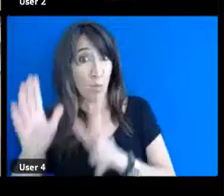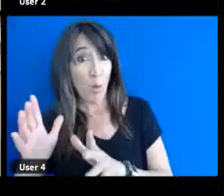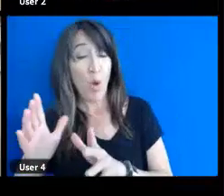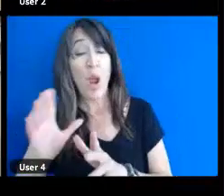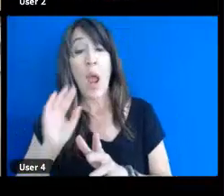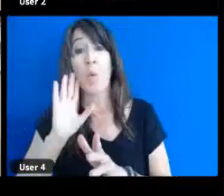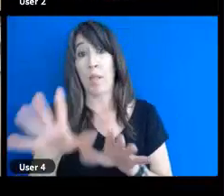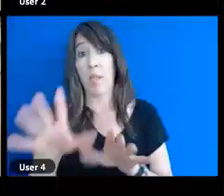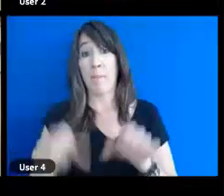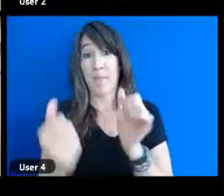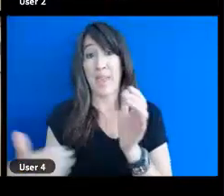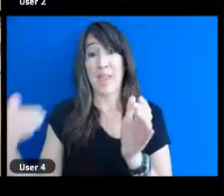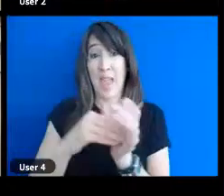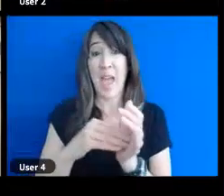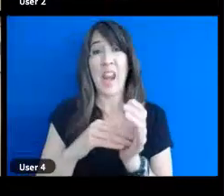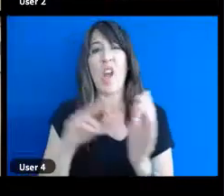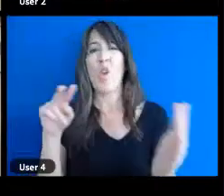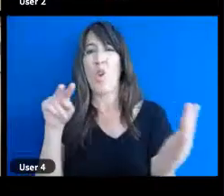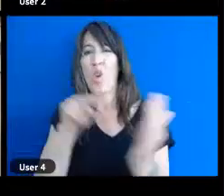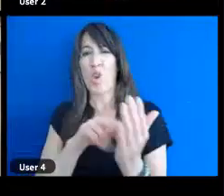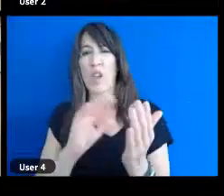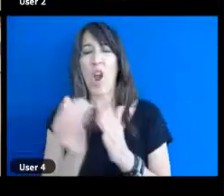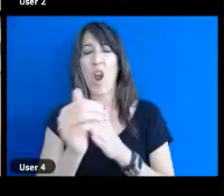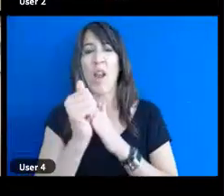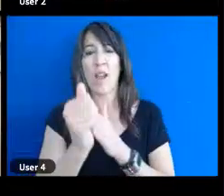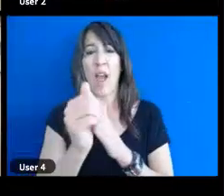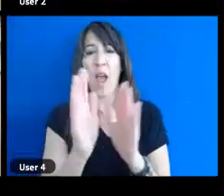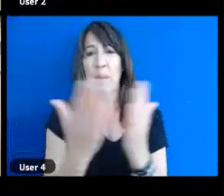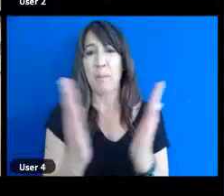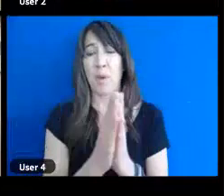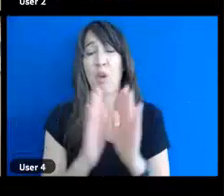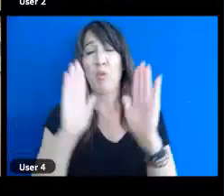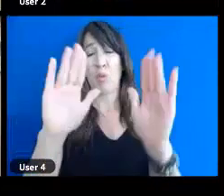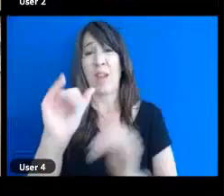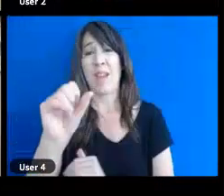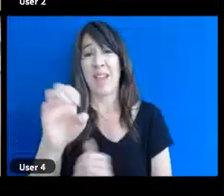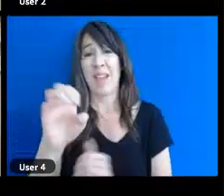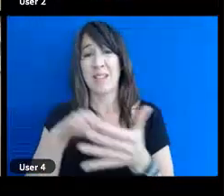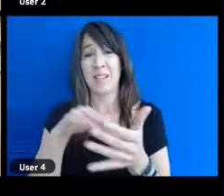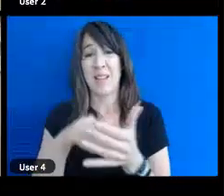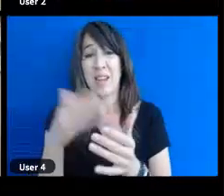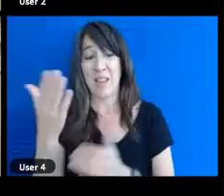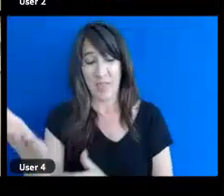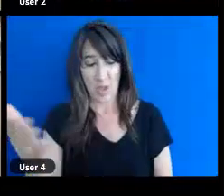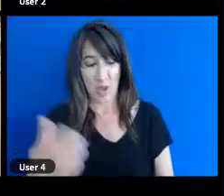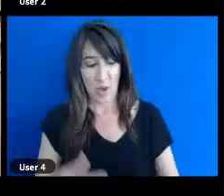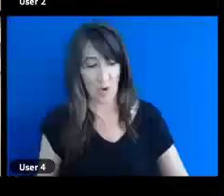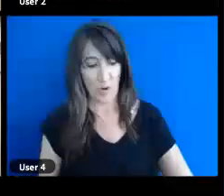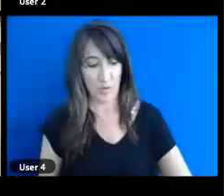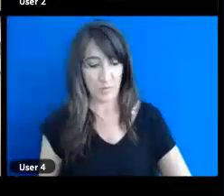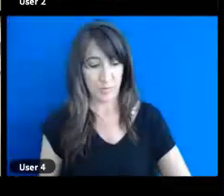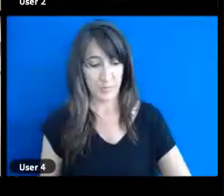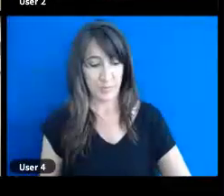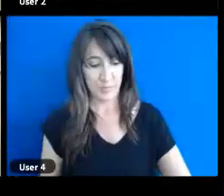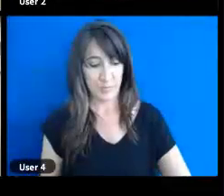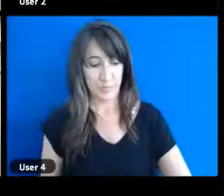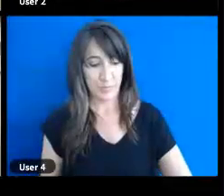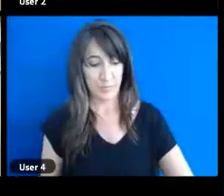effectively in the past for other employers, and certainly again I'll direct you back to the guidebook because there are some really great case studies in there.